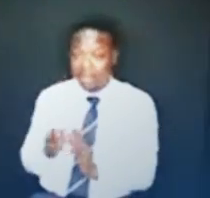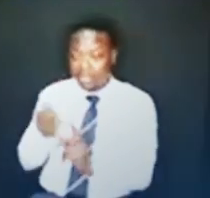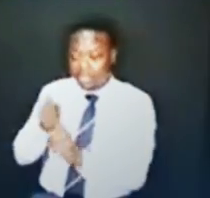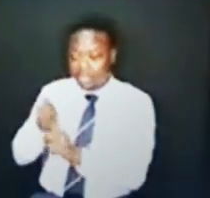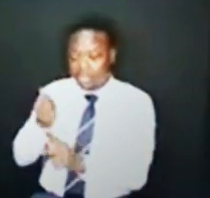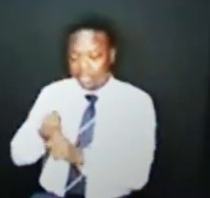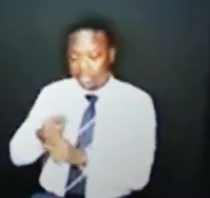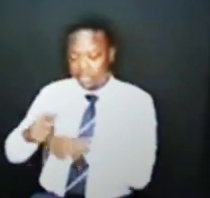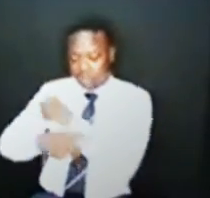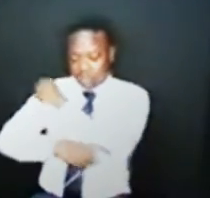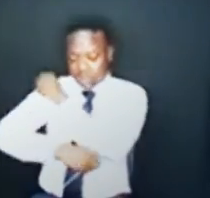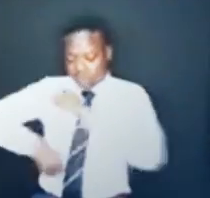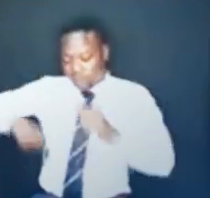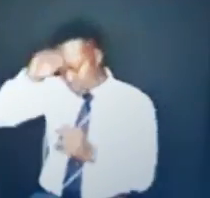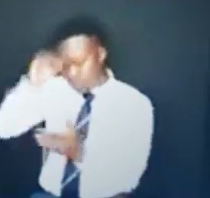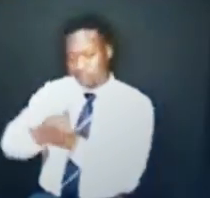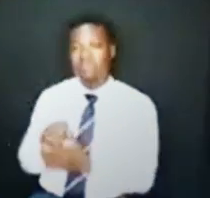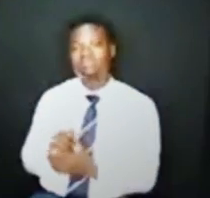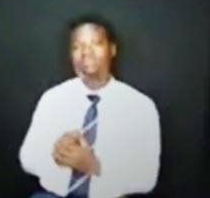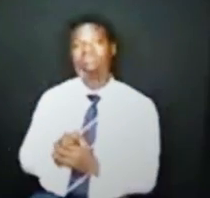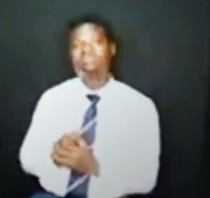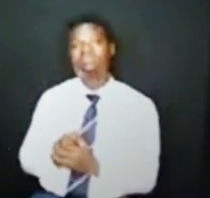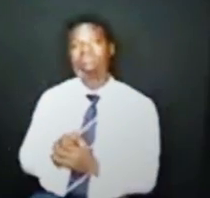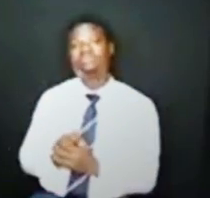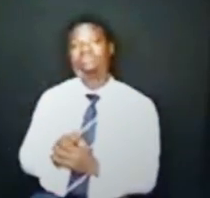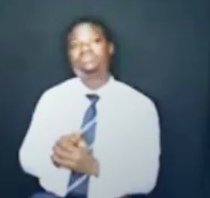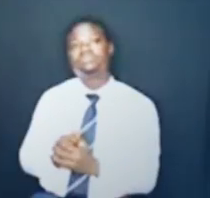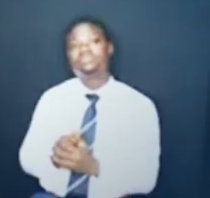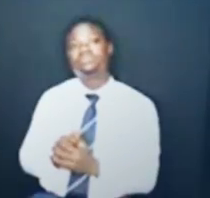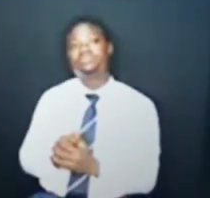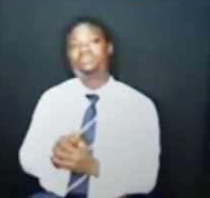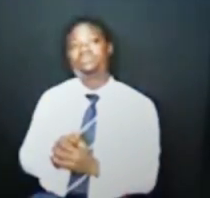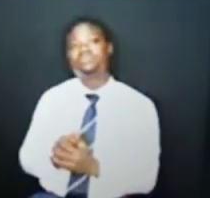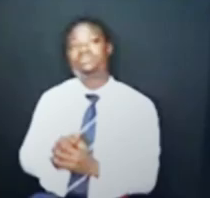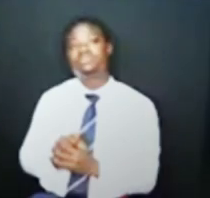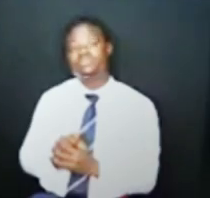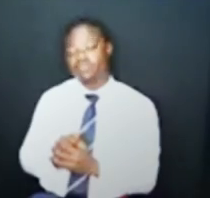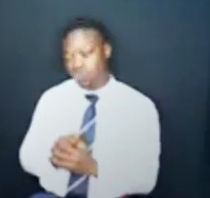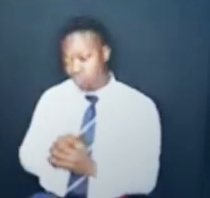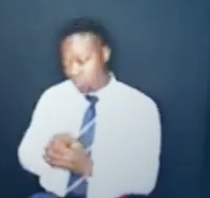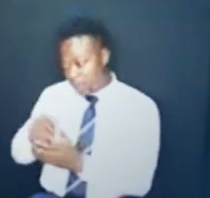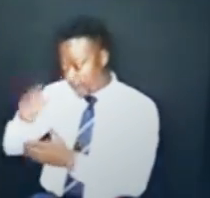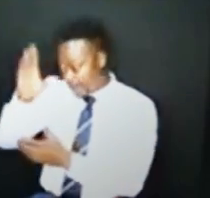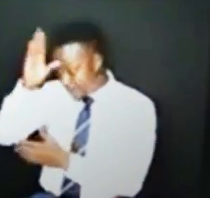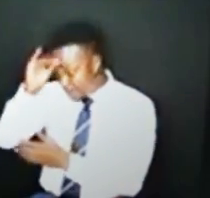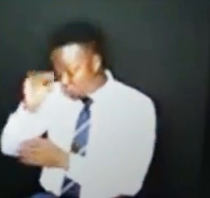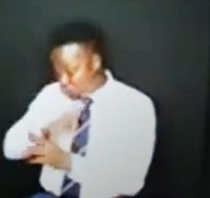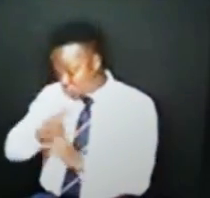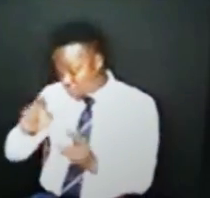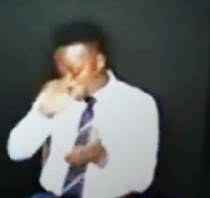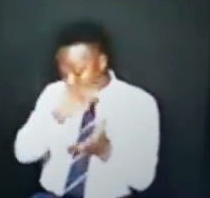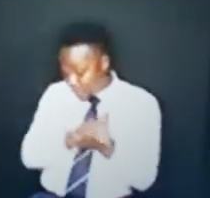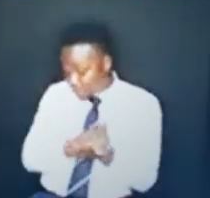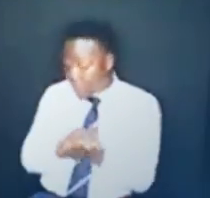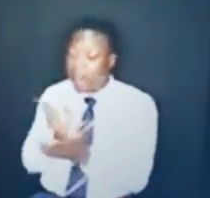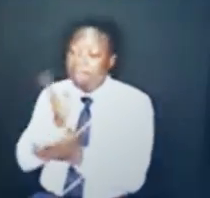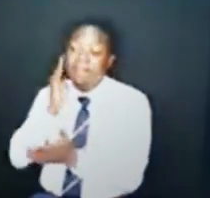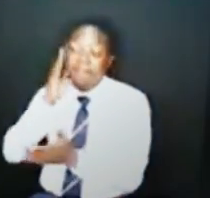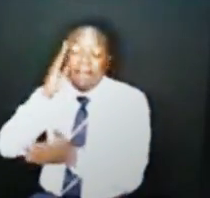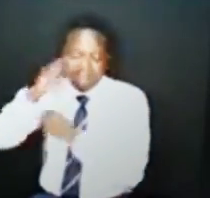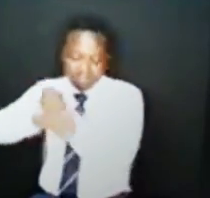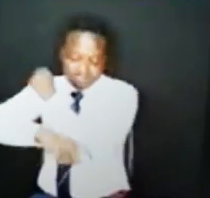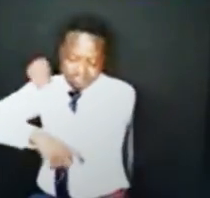snatched the husband. Now, this young man who was going to marry her, this lady snatched.